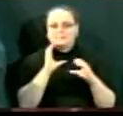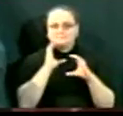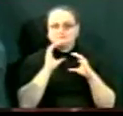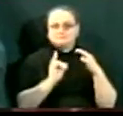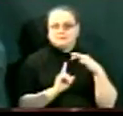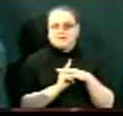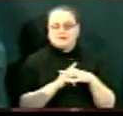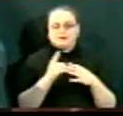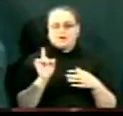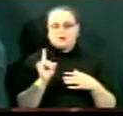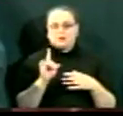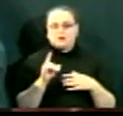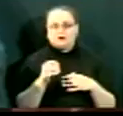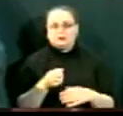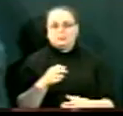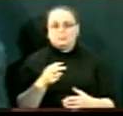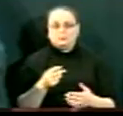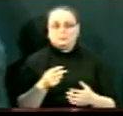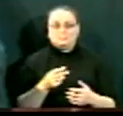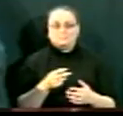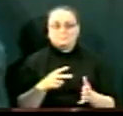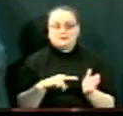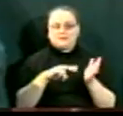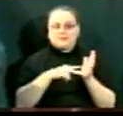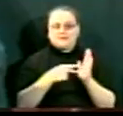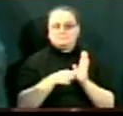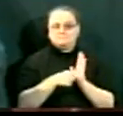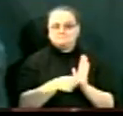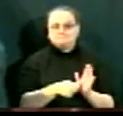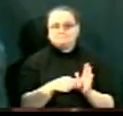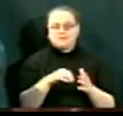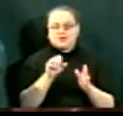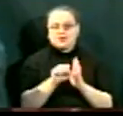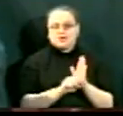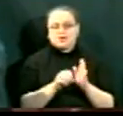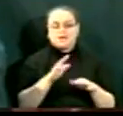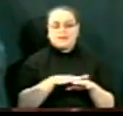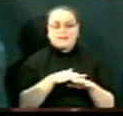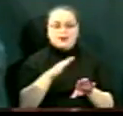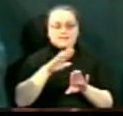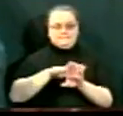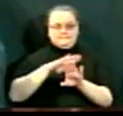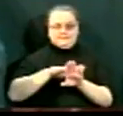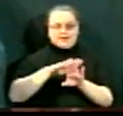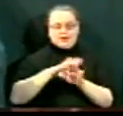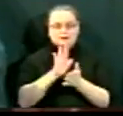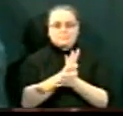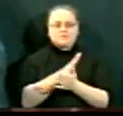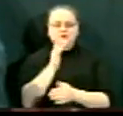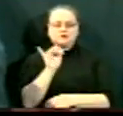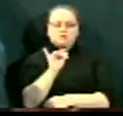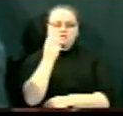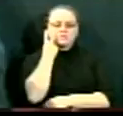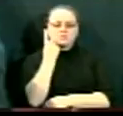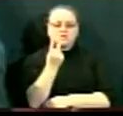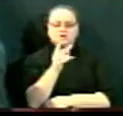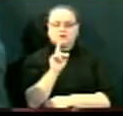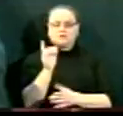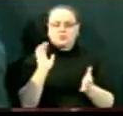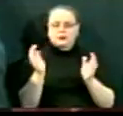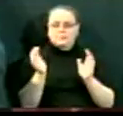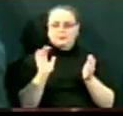and where we stand in the state. And then on the back of that document, you also see where we were compared